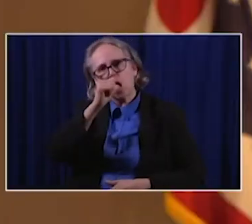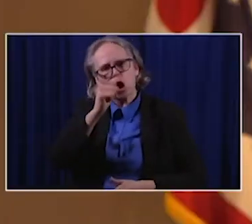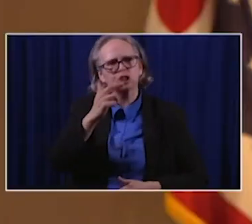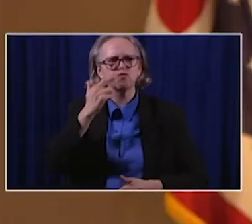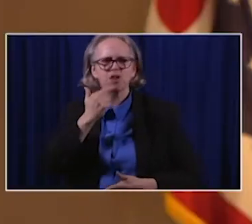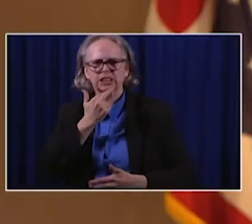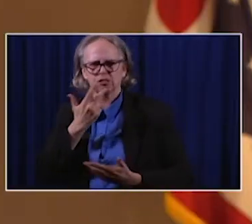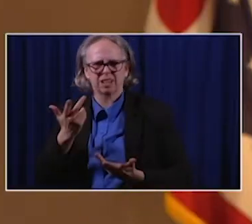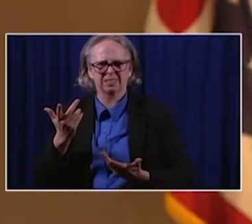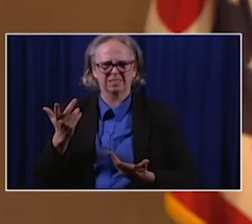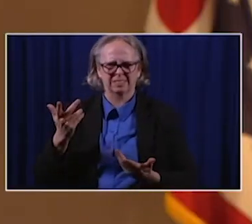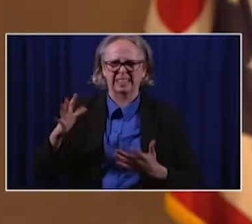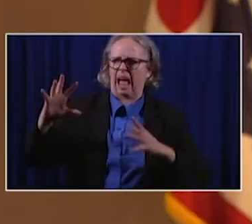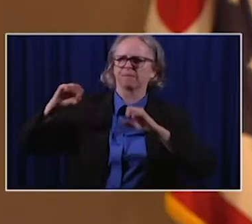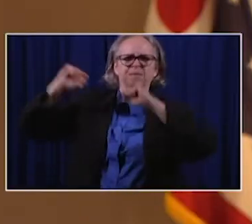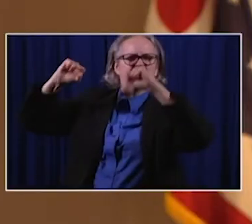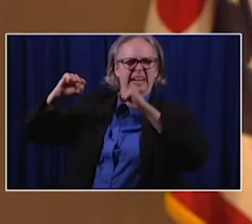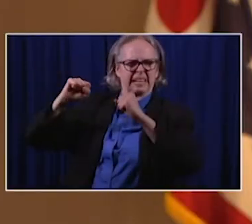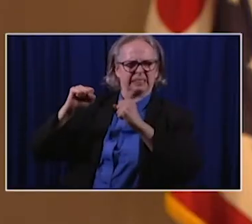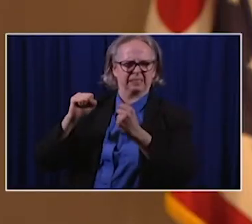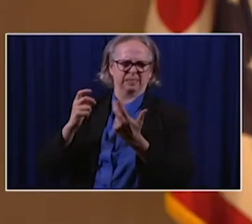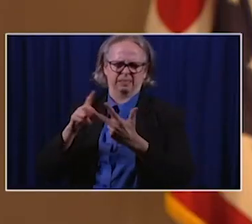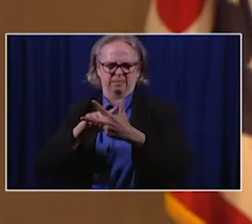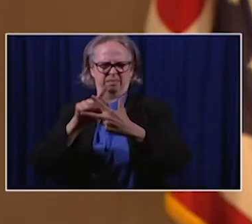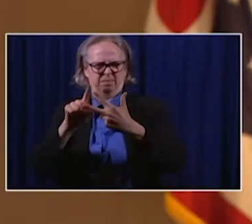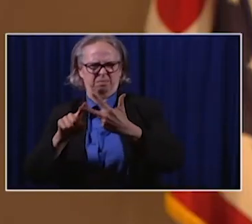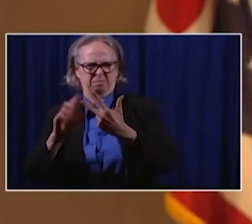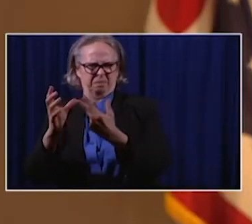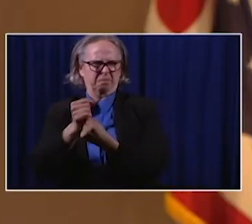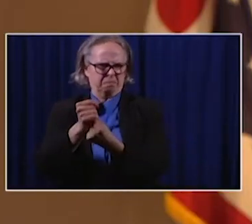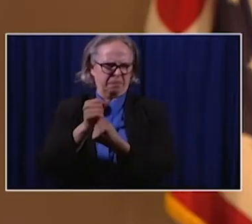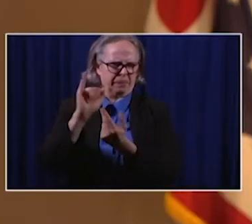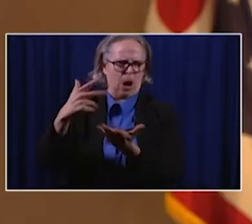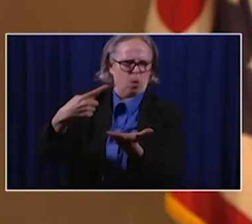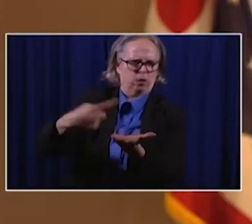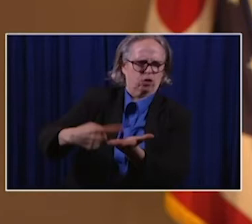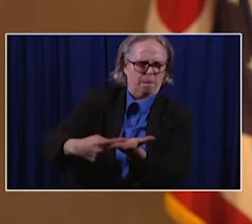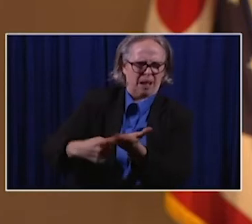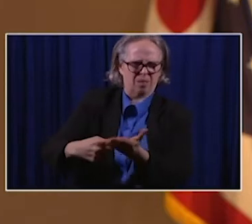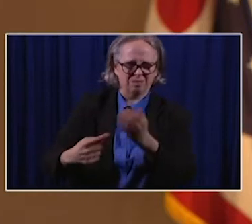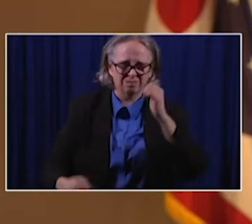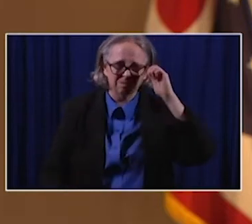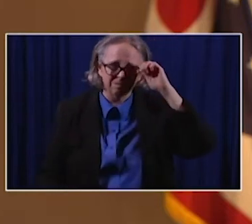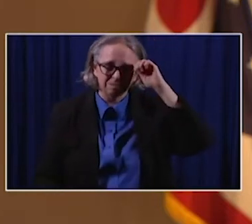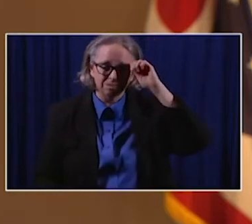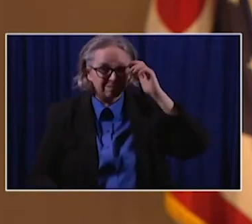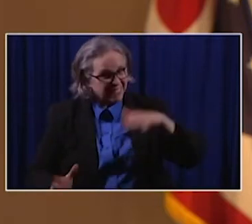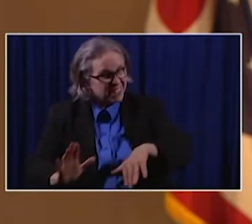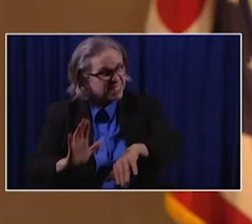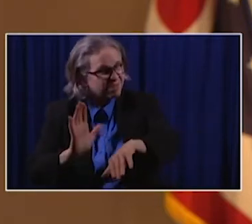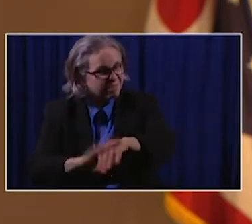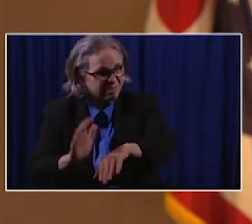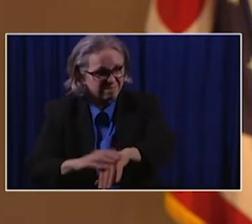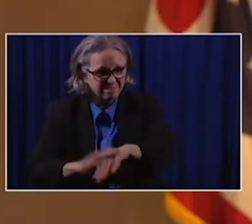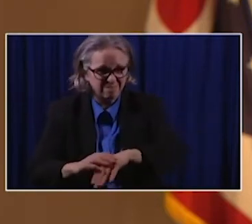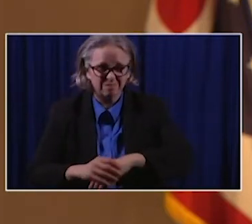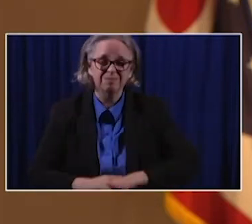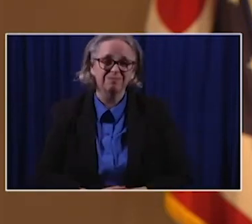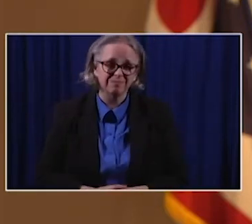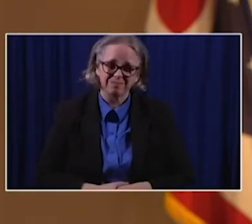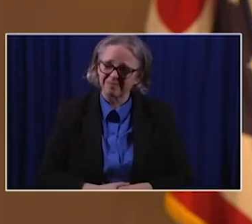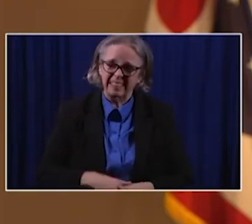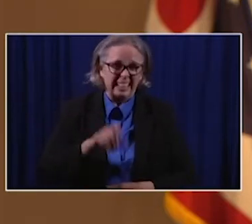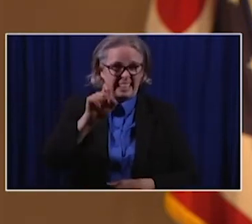If the current trend continues and cases keep increasing, we will be forced.